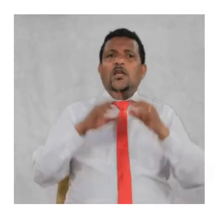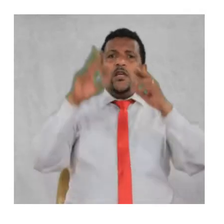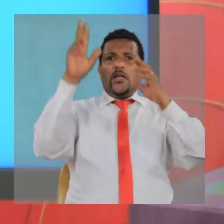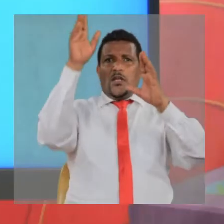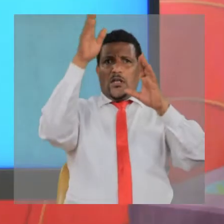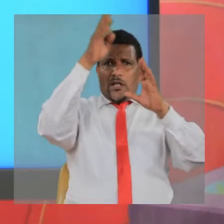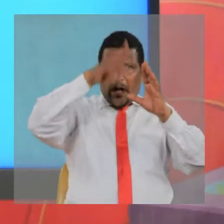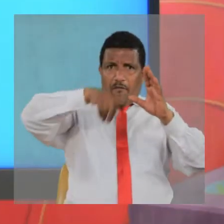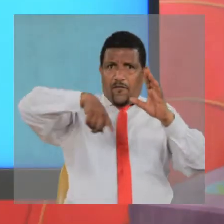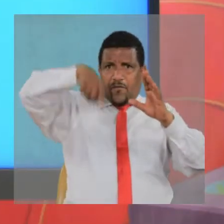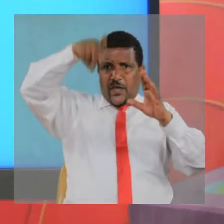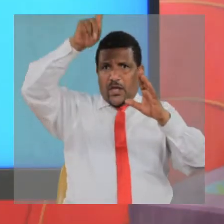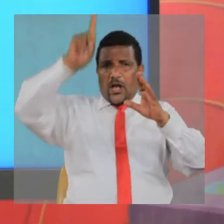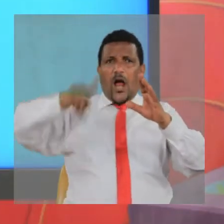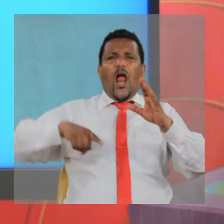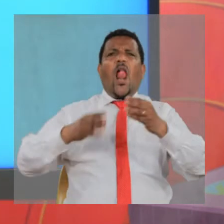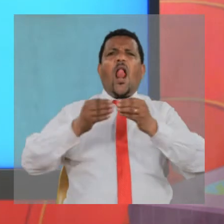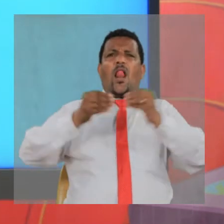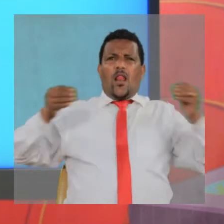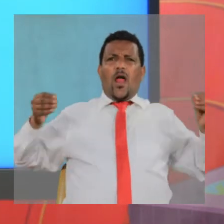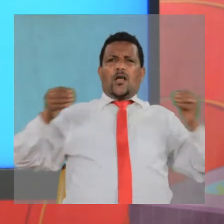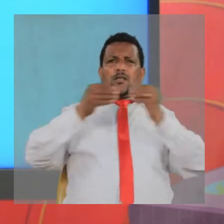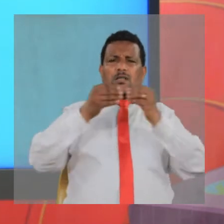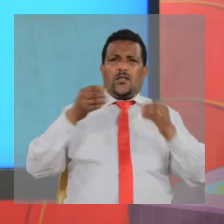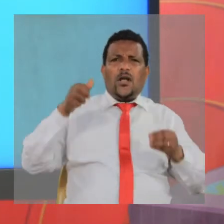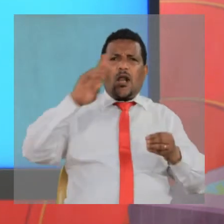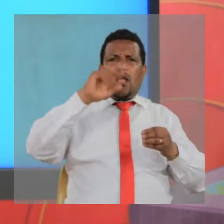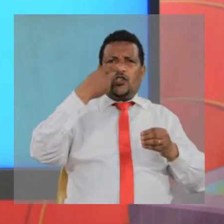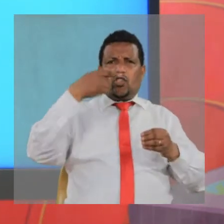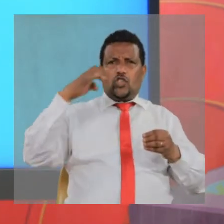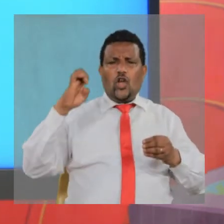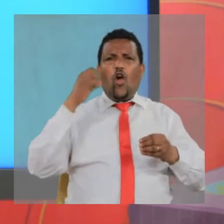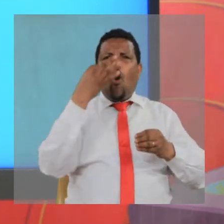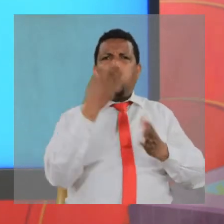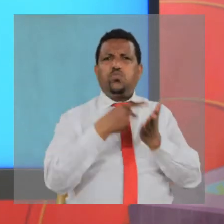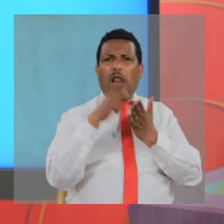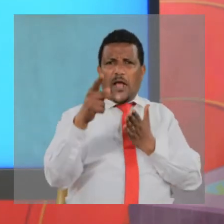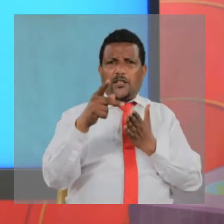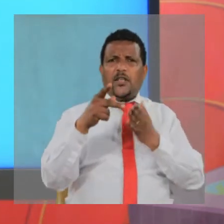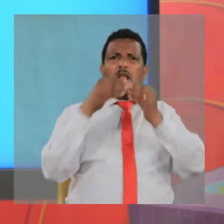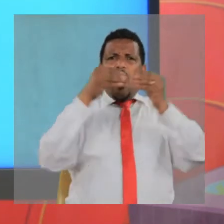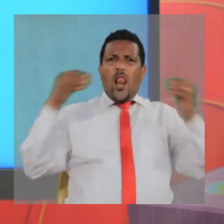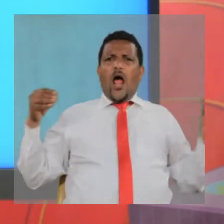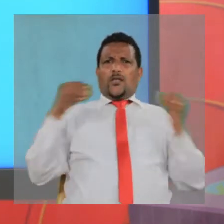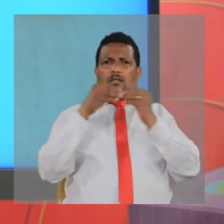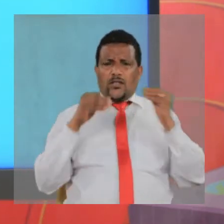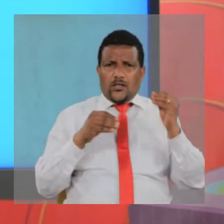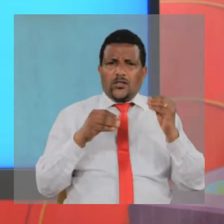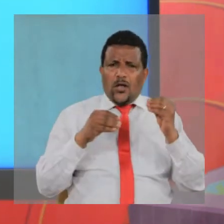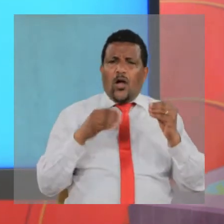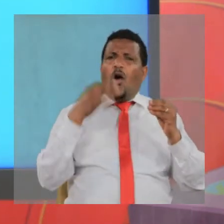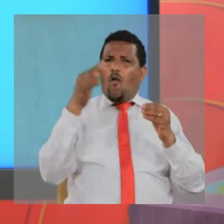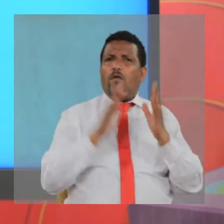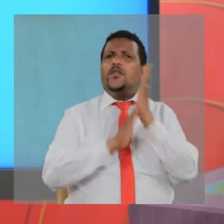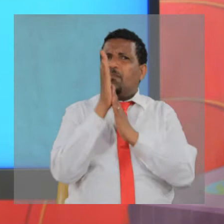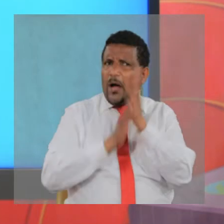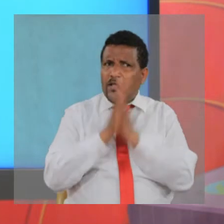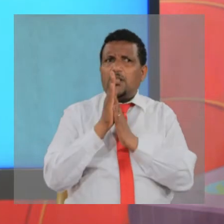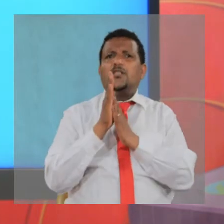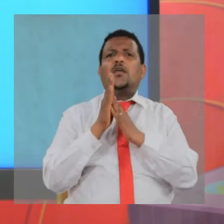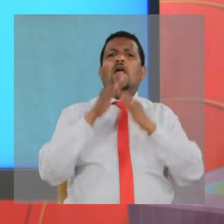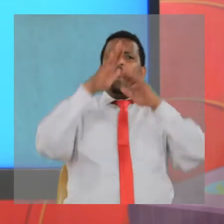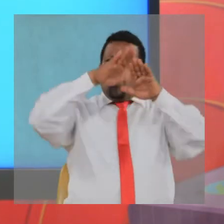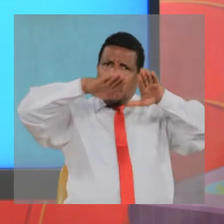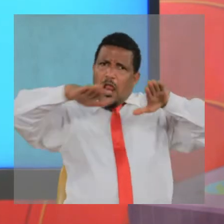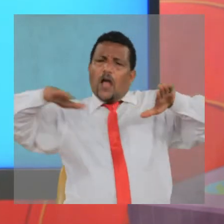Graphically, the elastic range of price elasticity of demand is a flatter demand curve. For example, the price increase from